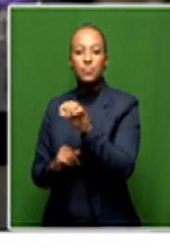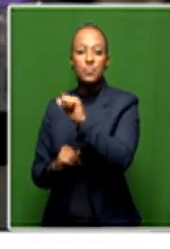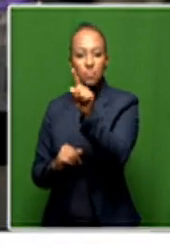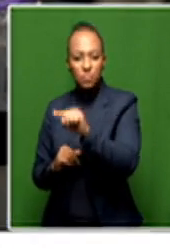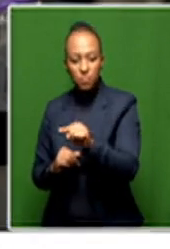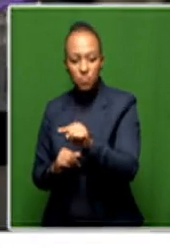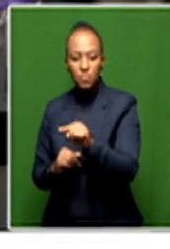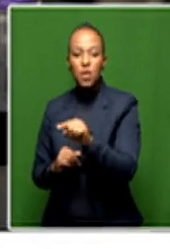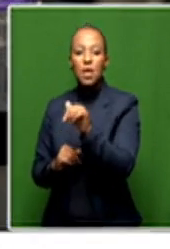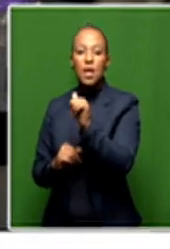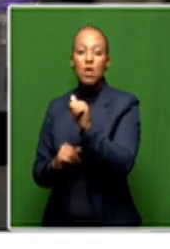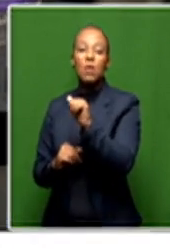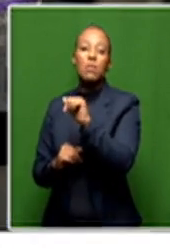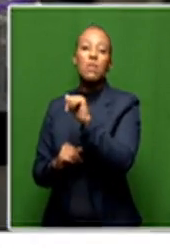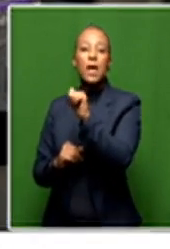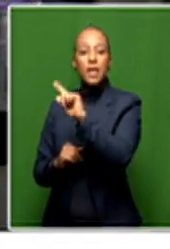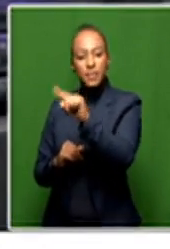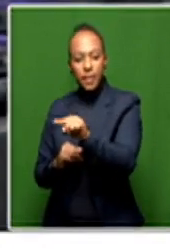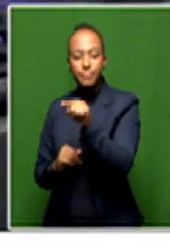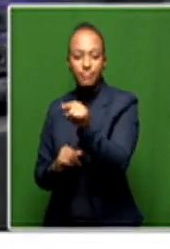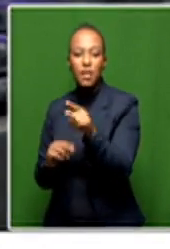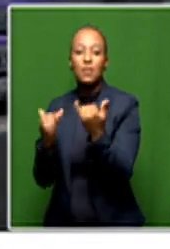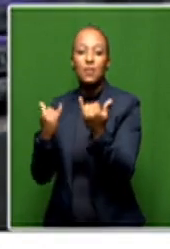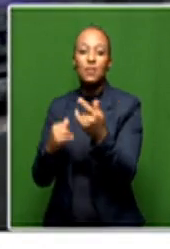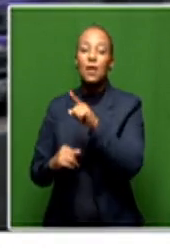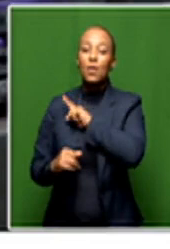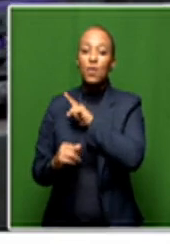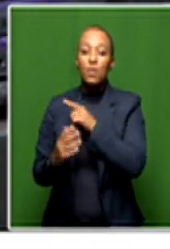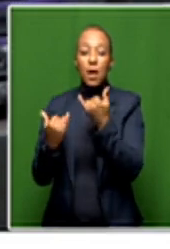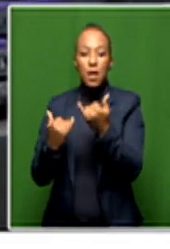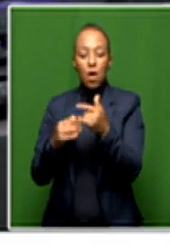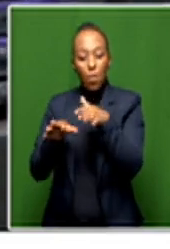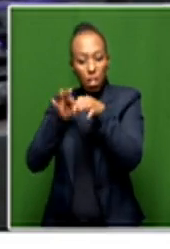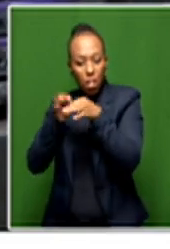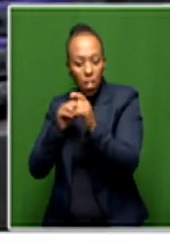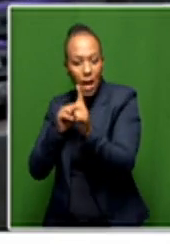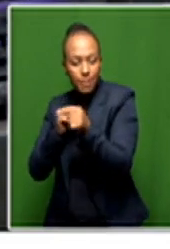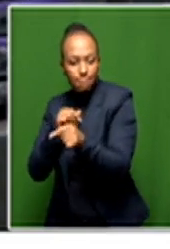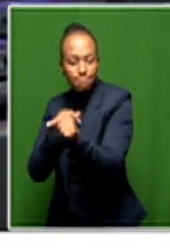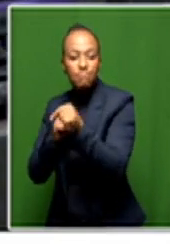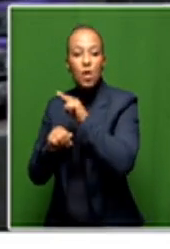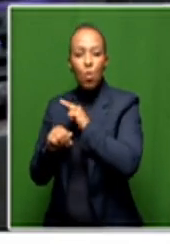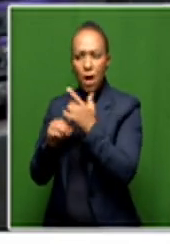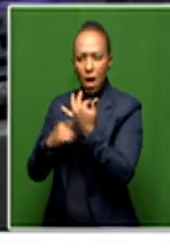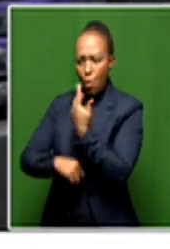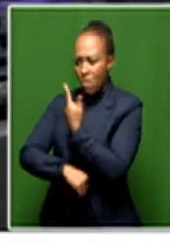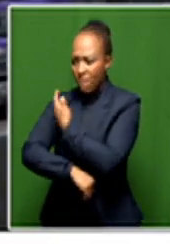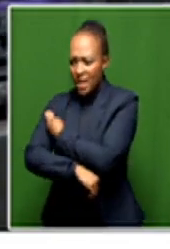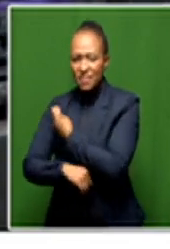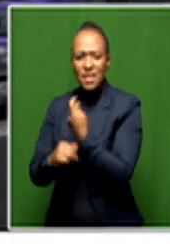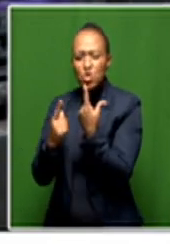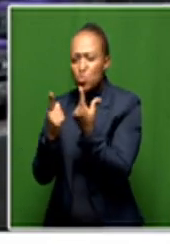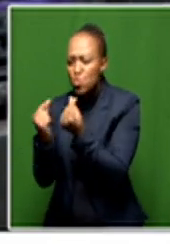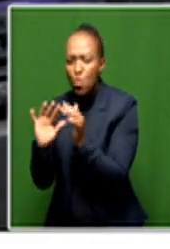are, believe it is going to be administered to healthcare workers. I'm going to talk to you about categories in a short bit, but while we're talking about vaccines and